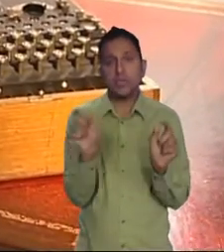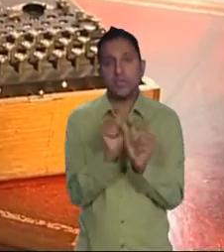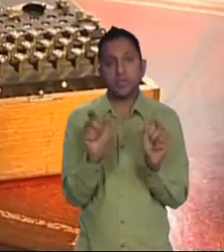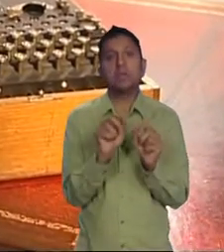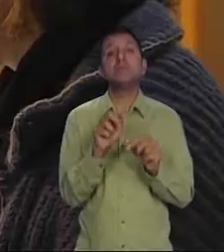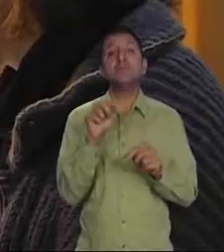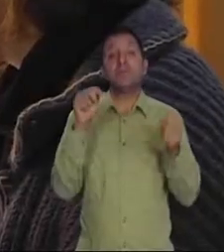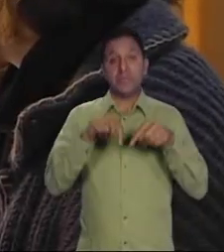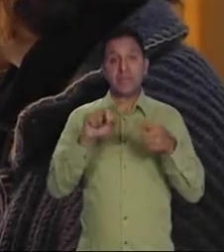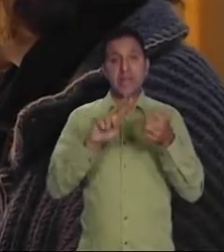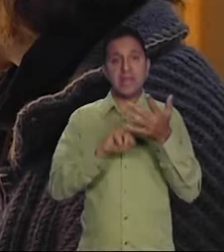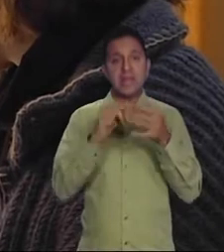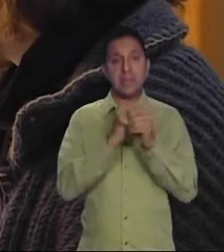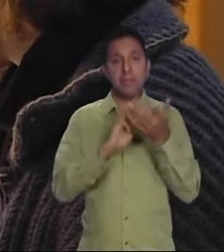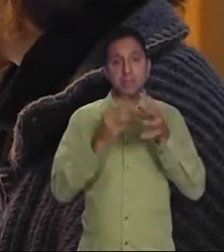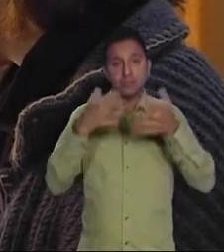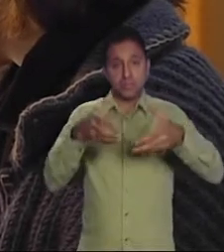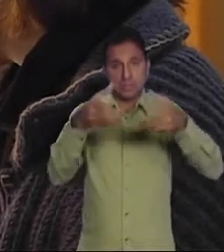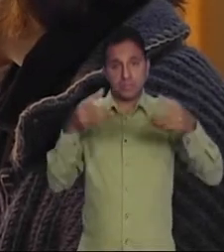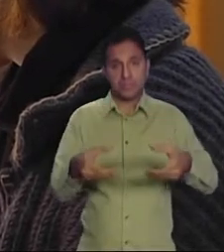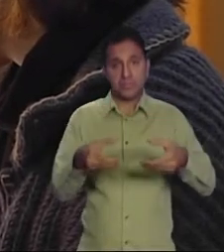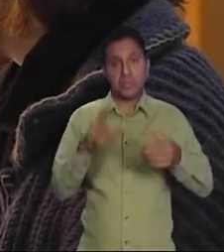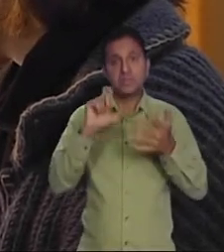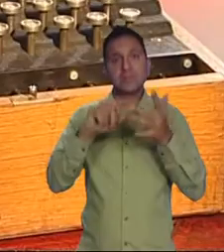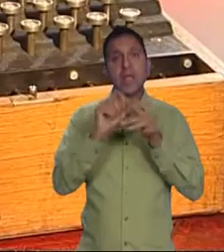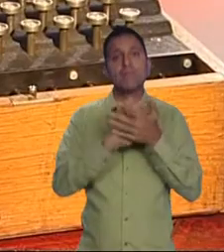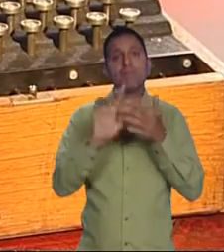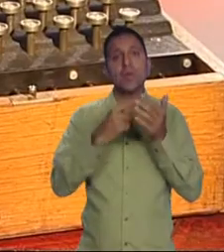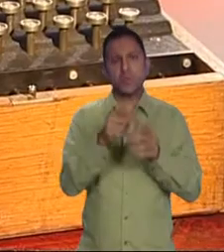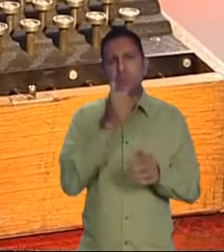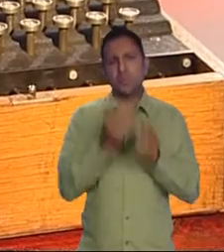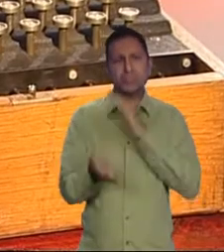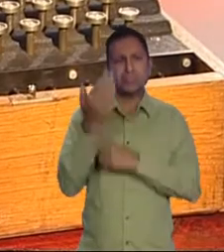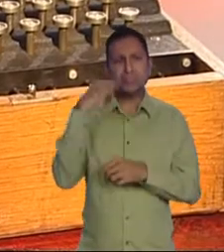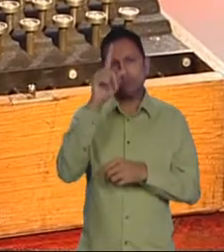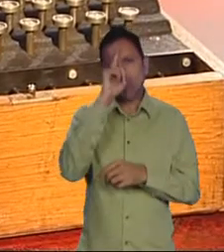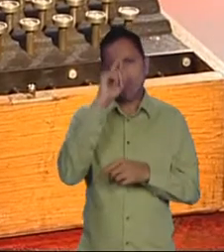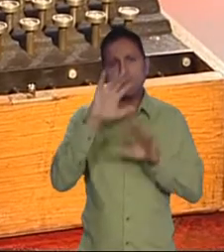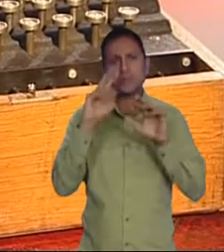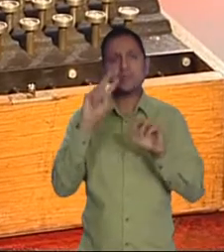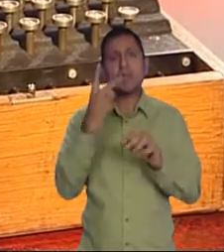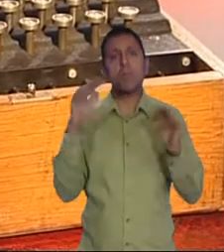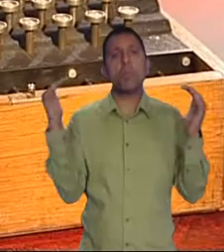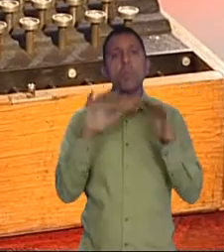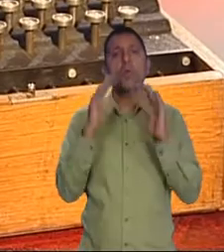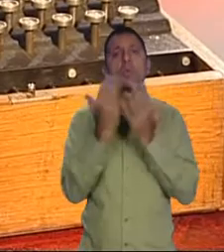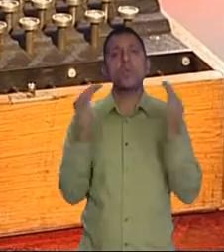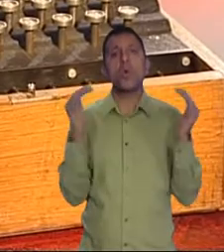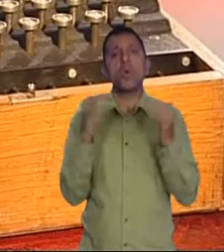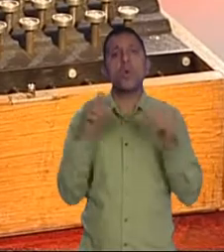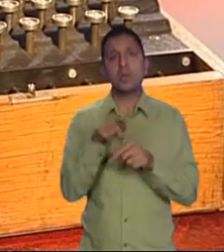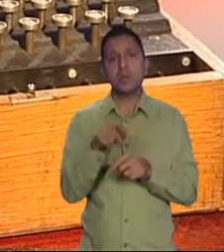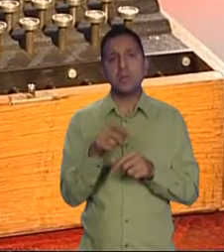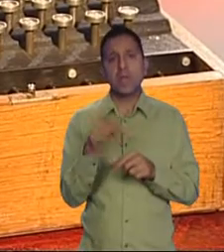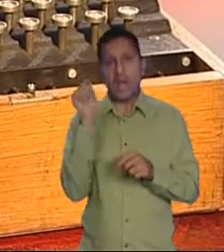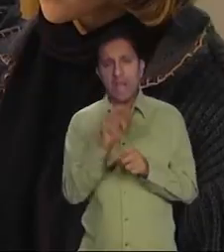the Germans in the Second World War. Now, what's clever about it is you type a letter, say P, the letter C has lit up here. Type in a letter P